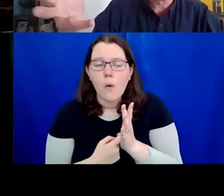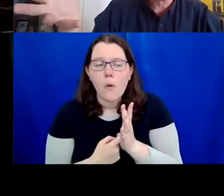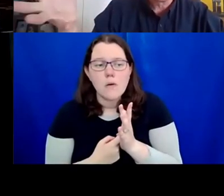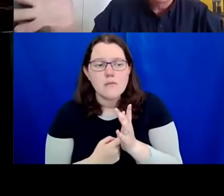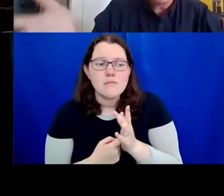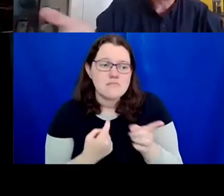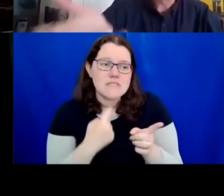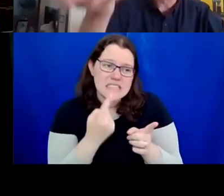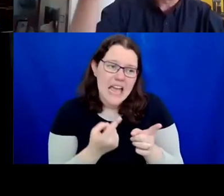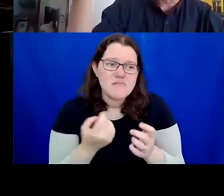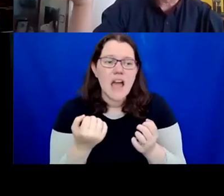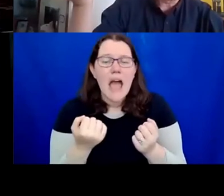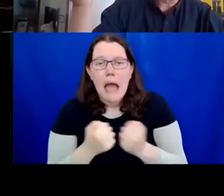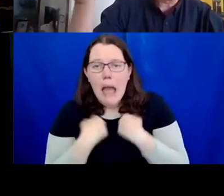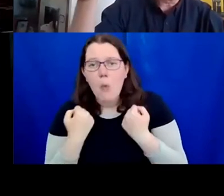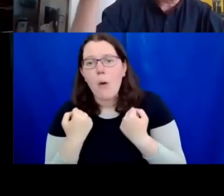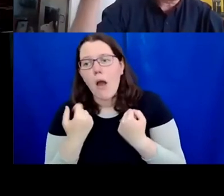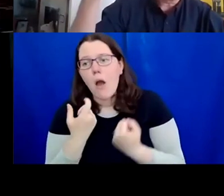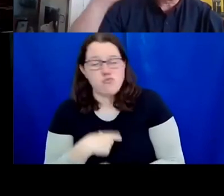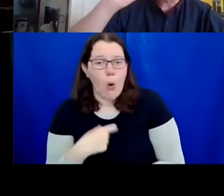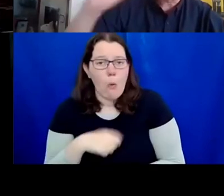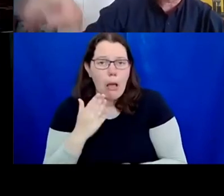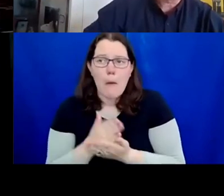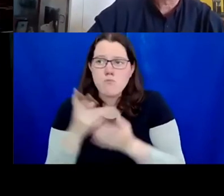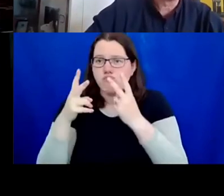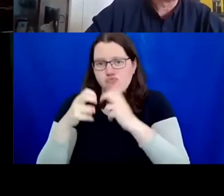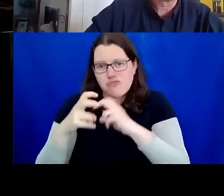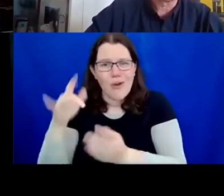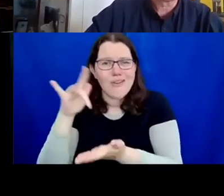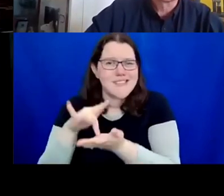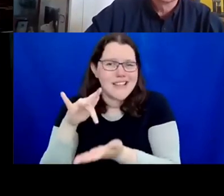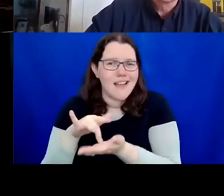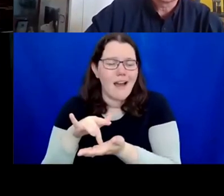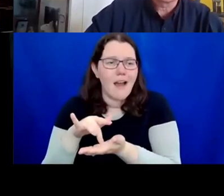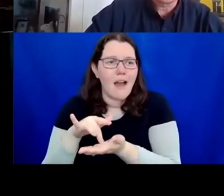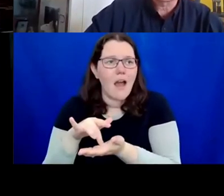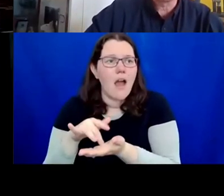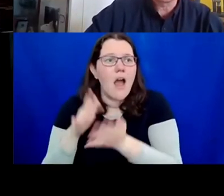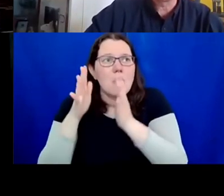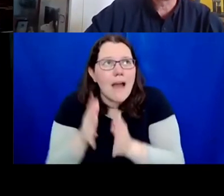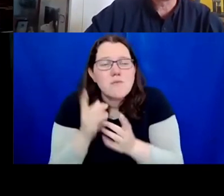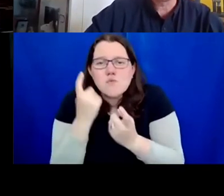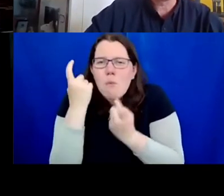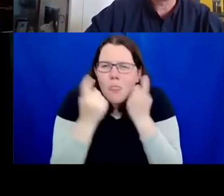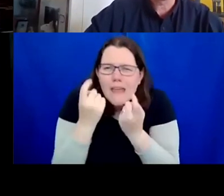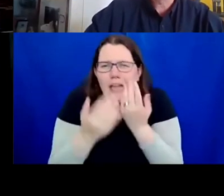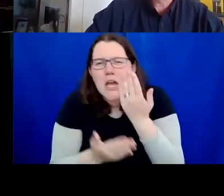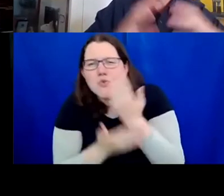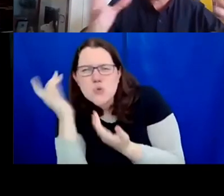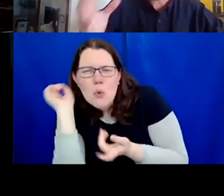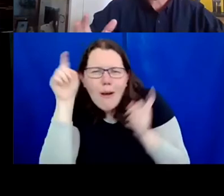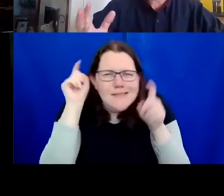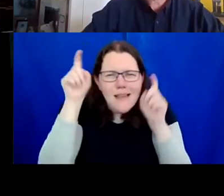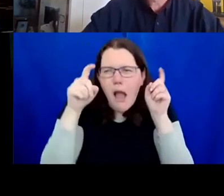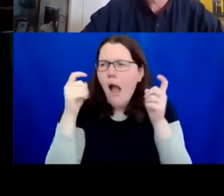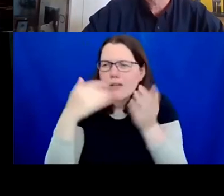to capture and generate and then share these new insights. You know, we have a commitment to put